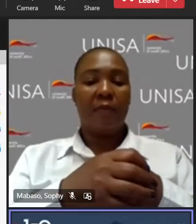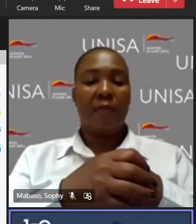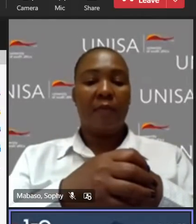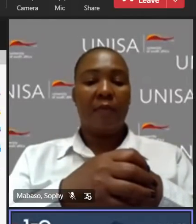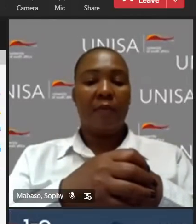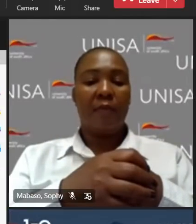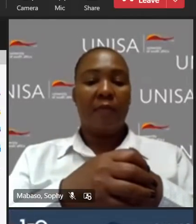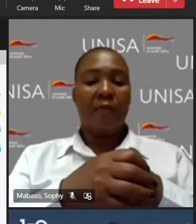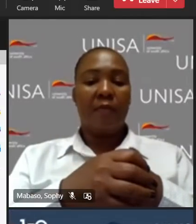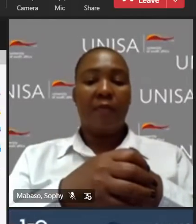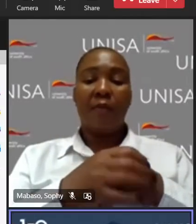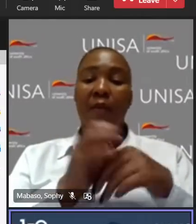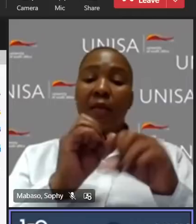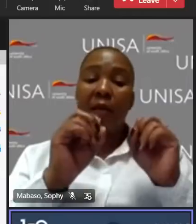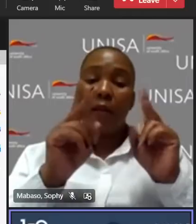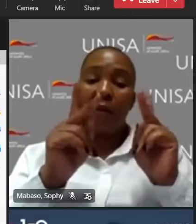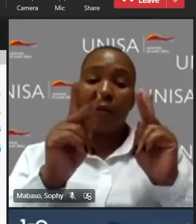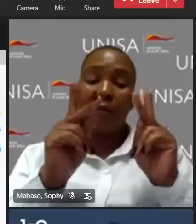Okay.